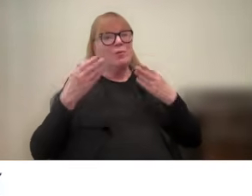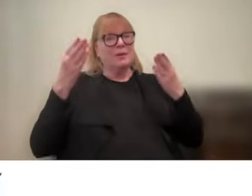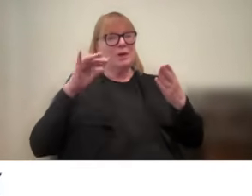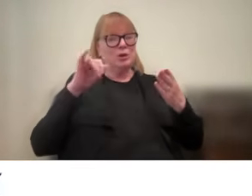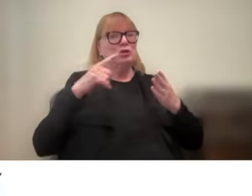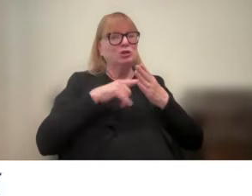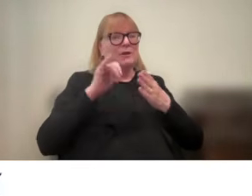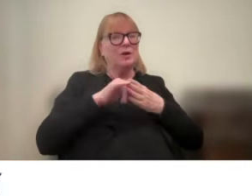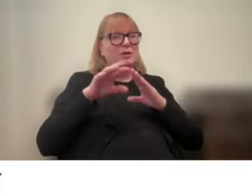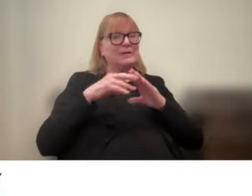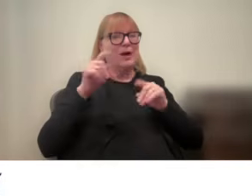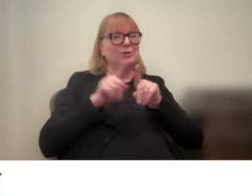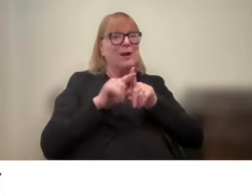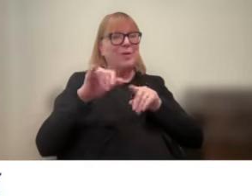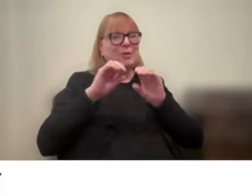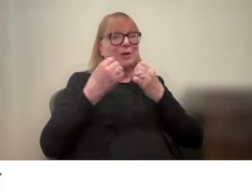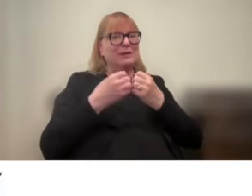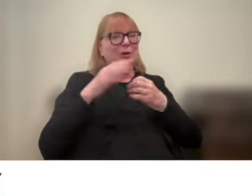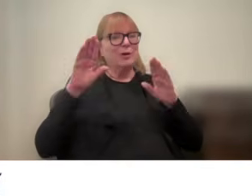those as well. Those organizations are great.